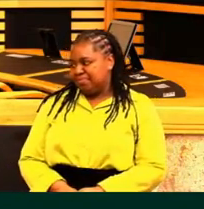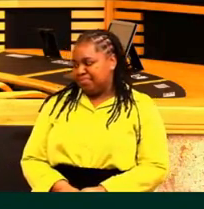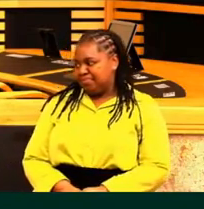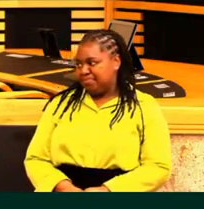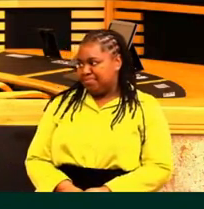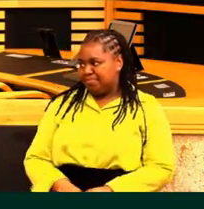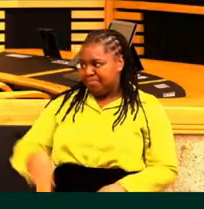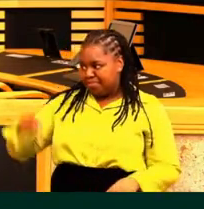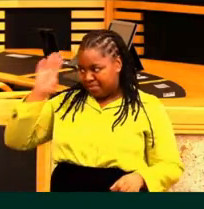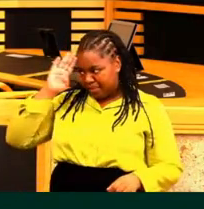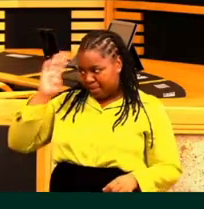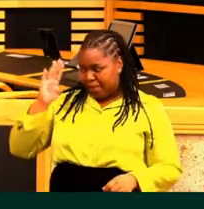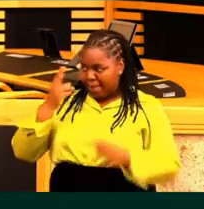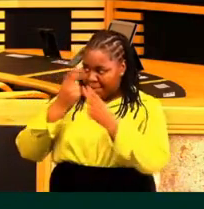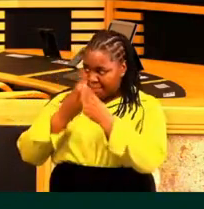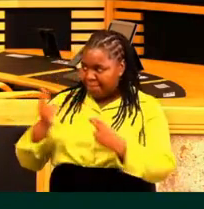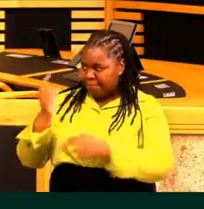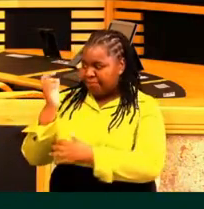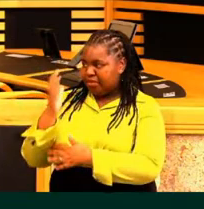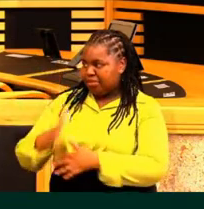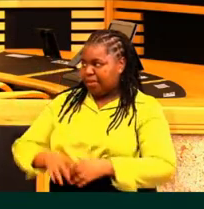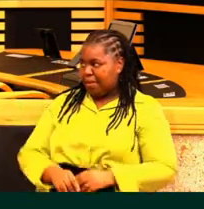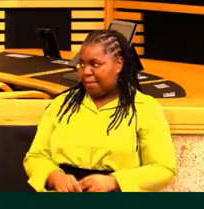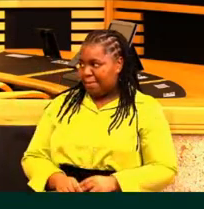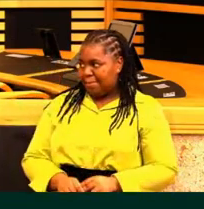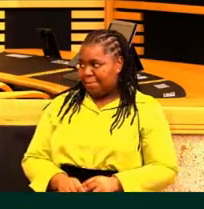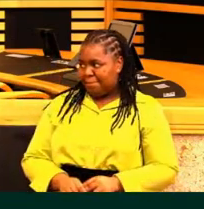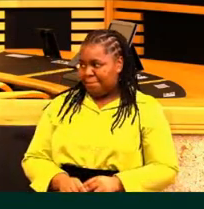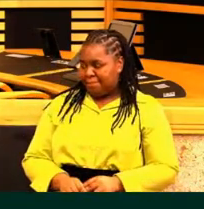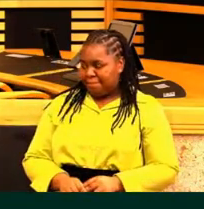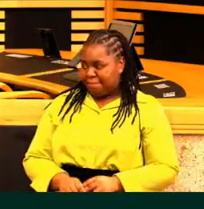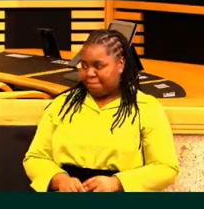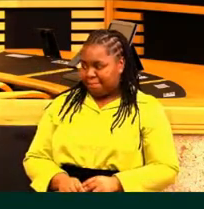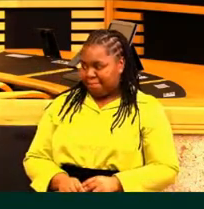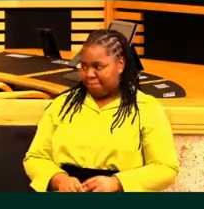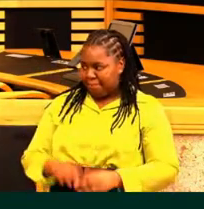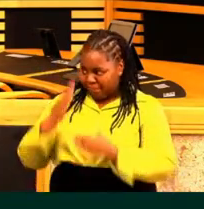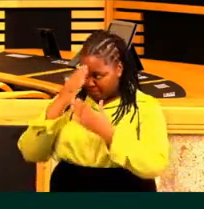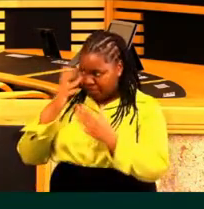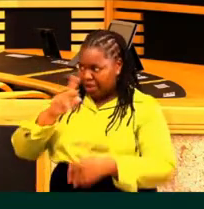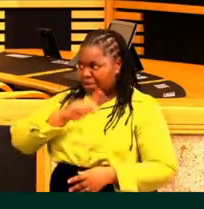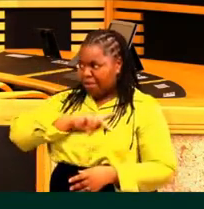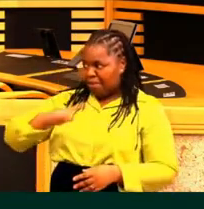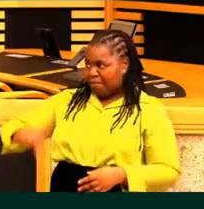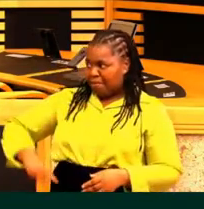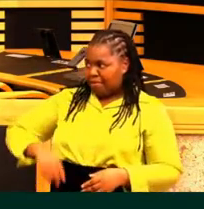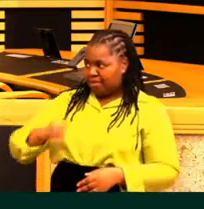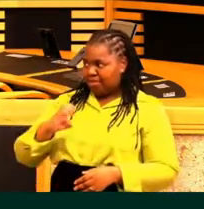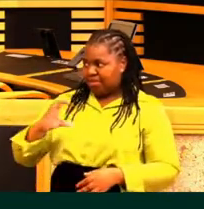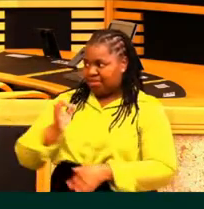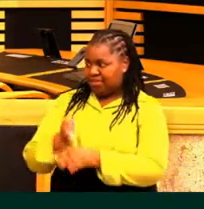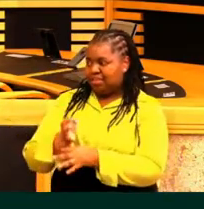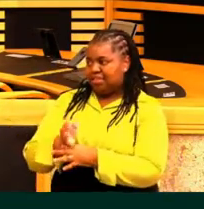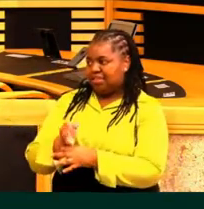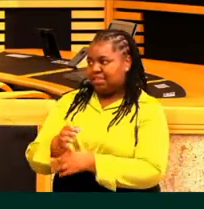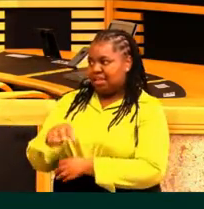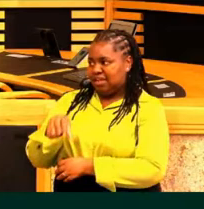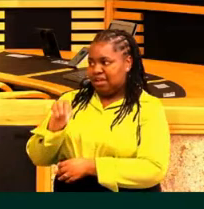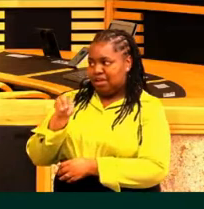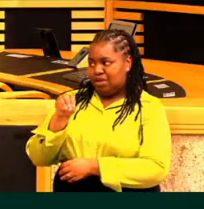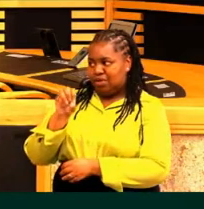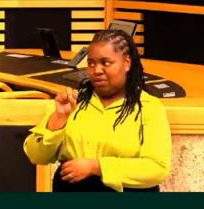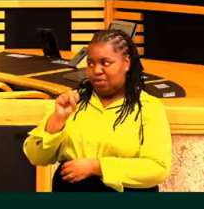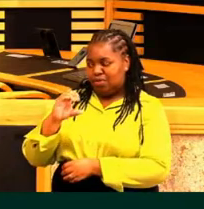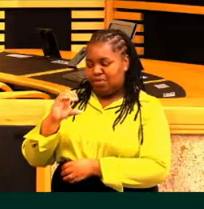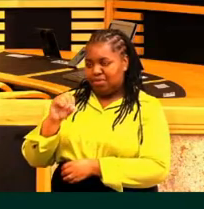greetings honorable speaker honorable premiere of the Eastern Cape Osama biyan